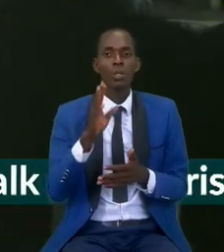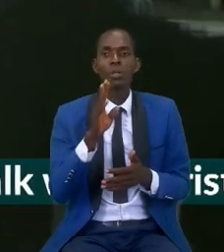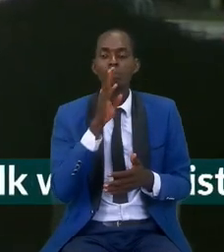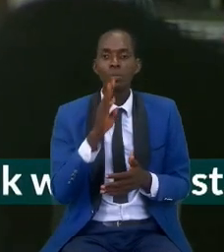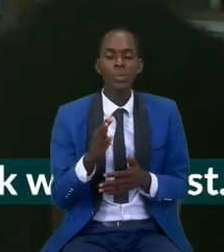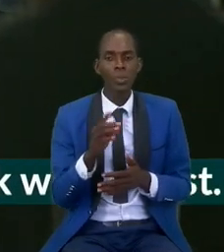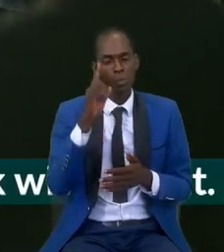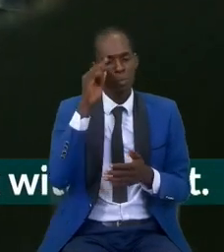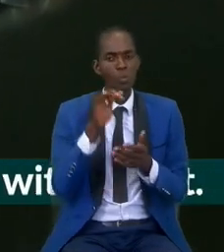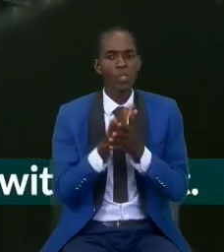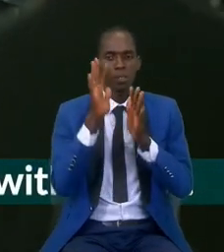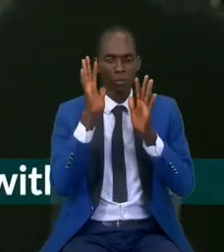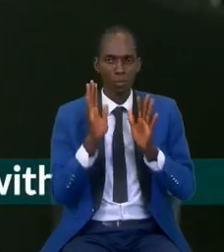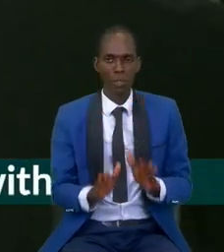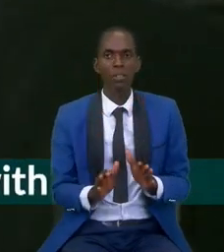2023